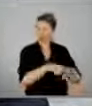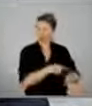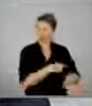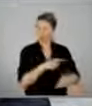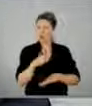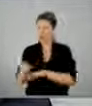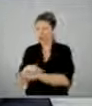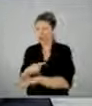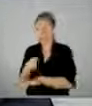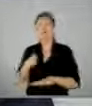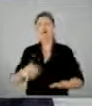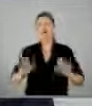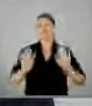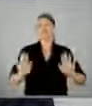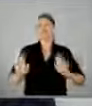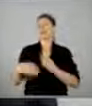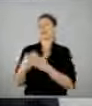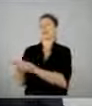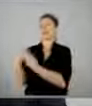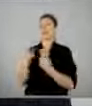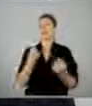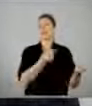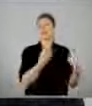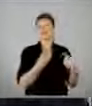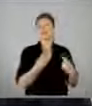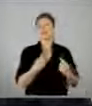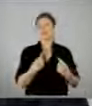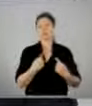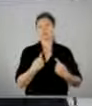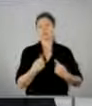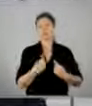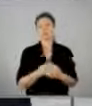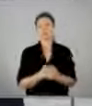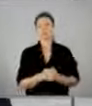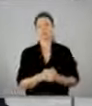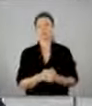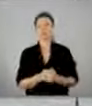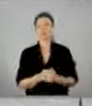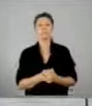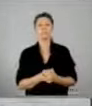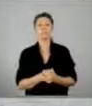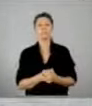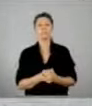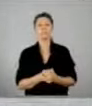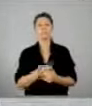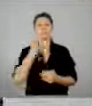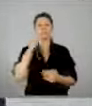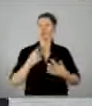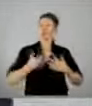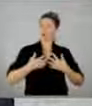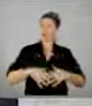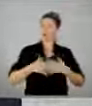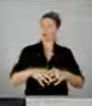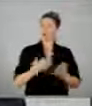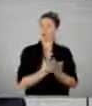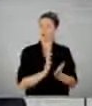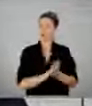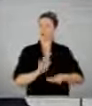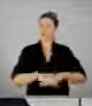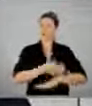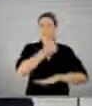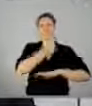so I'll wait further advice on both of those questions to come from both of them as we work through the process of having this set up and established. Today